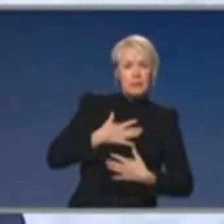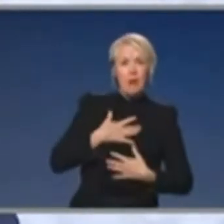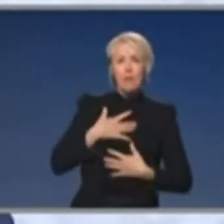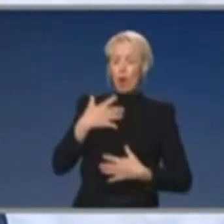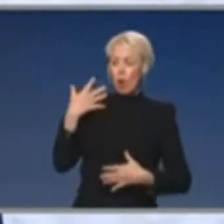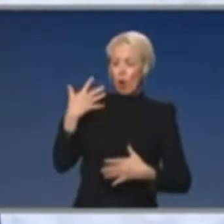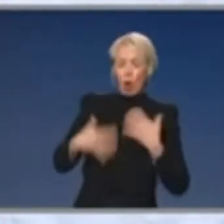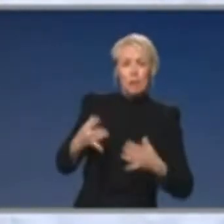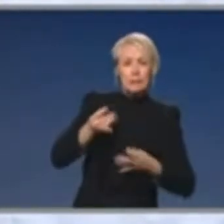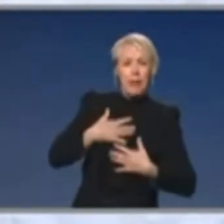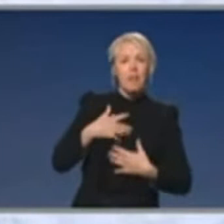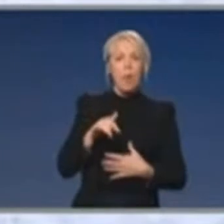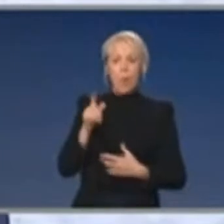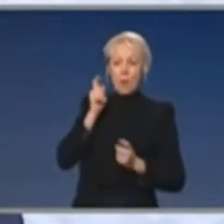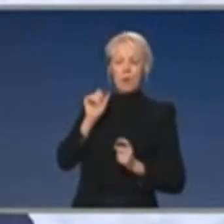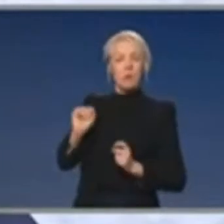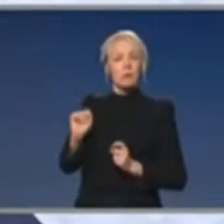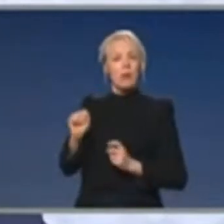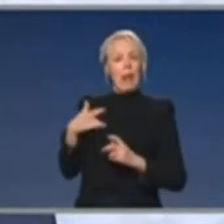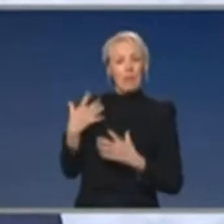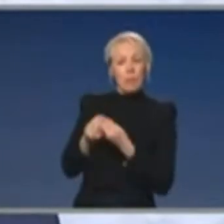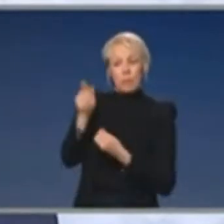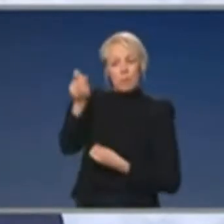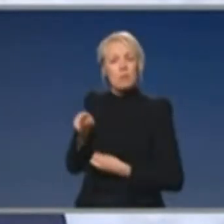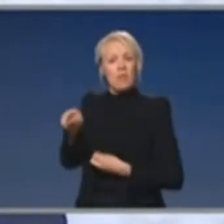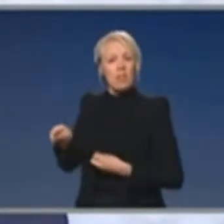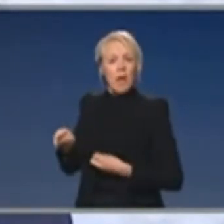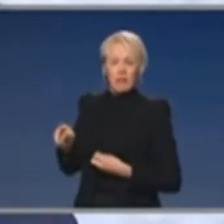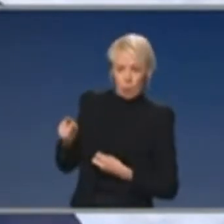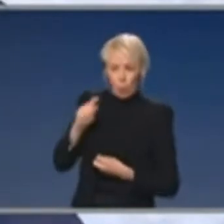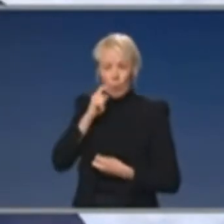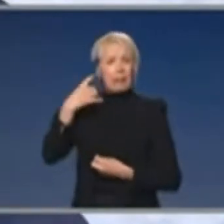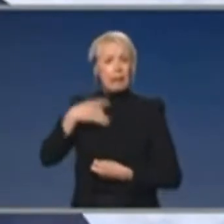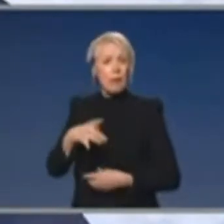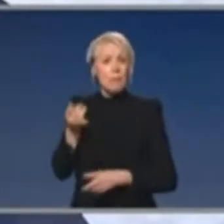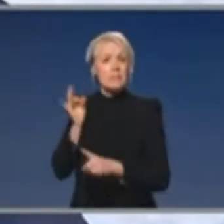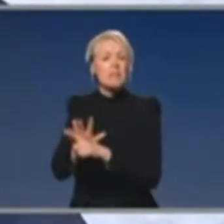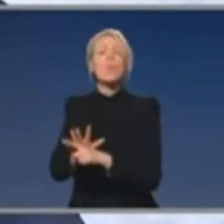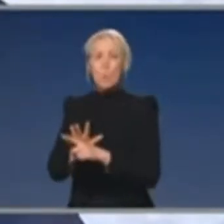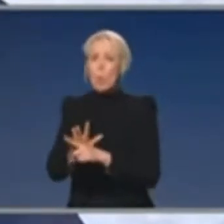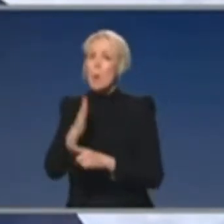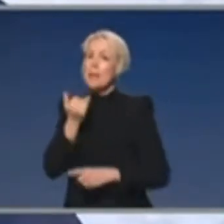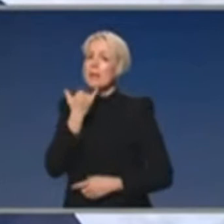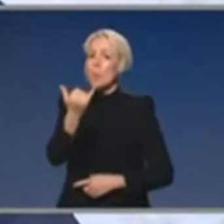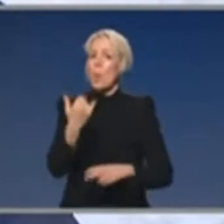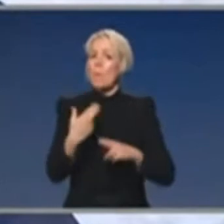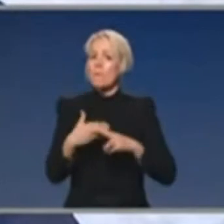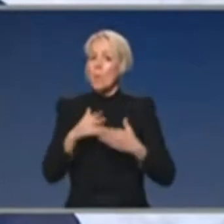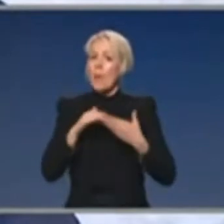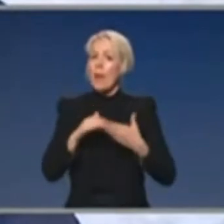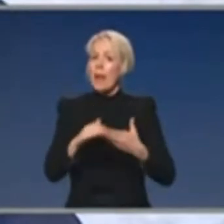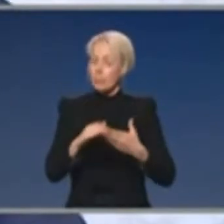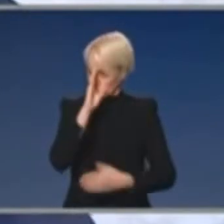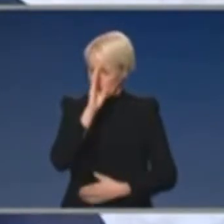suicide or bereaved by suicide, the Suicide Callback Service is available at 1300 659